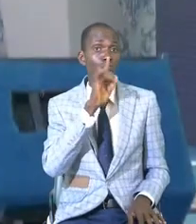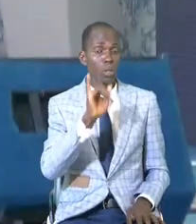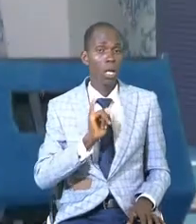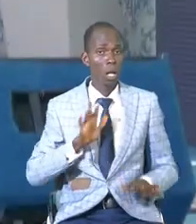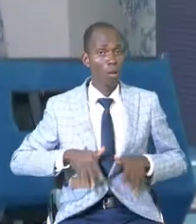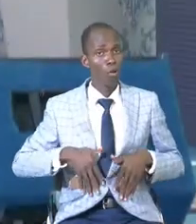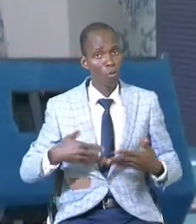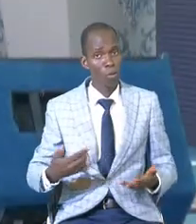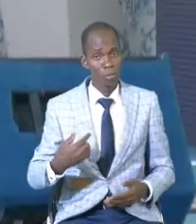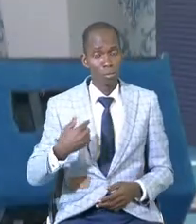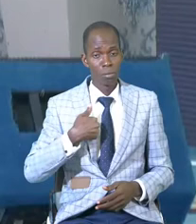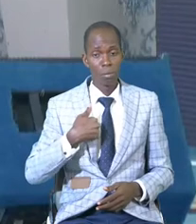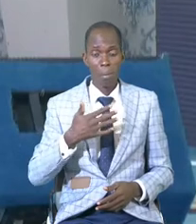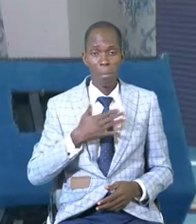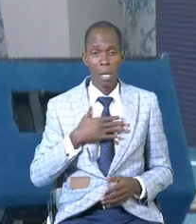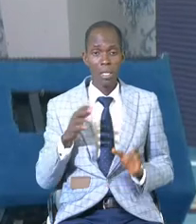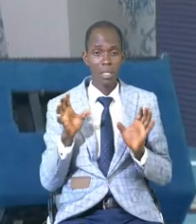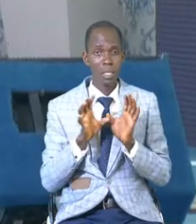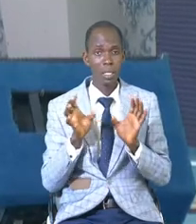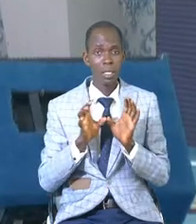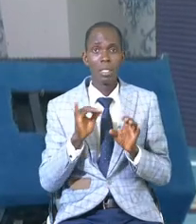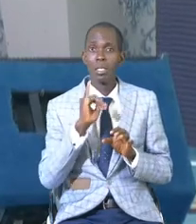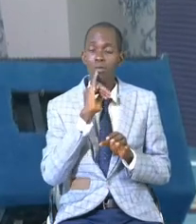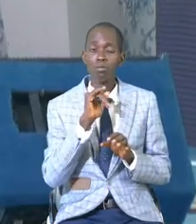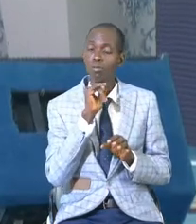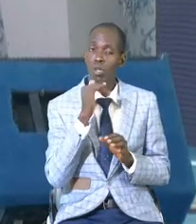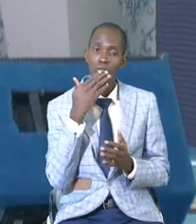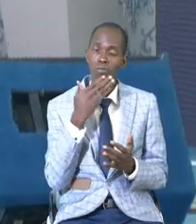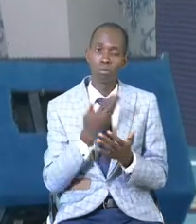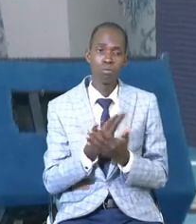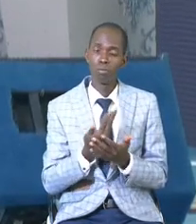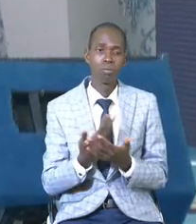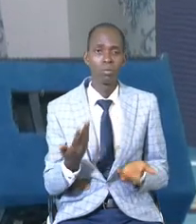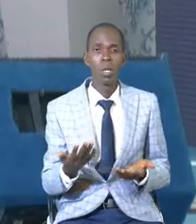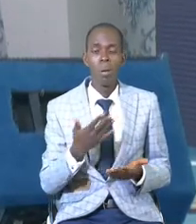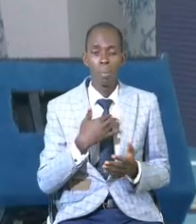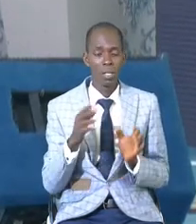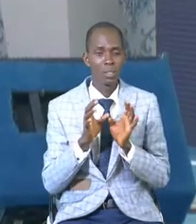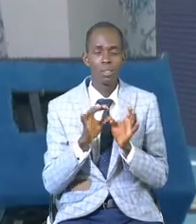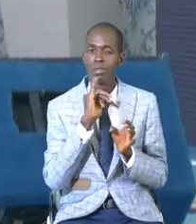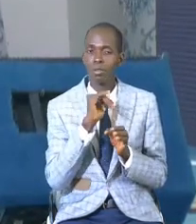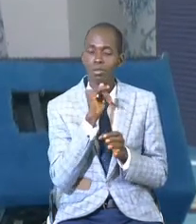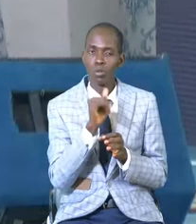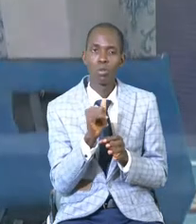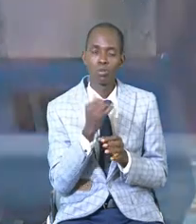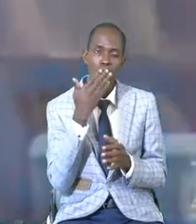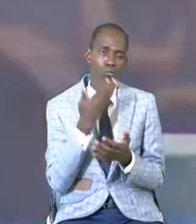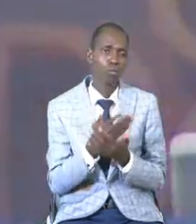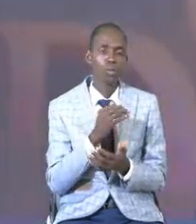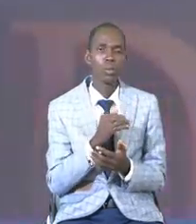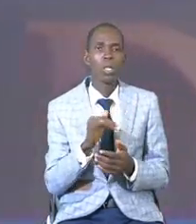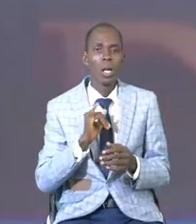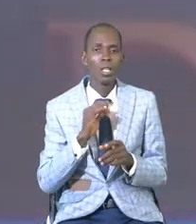my certificate is not good enough. My certificate is not genuine. I want my way through to have